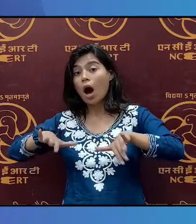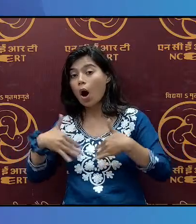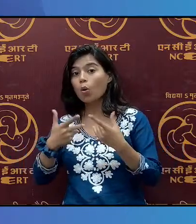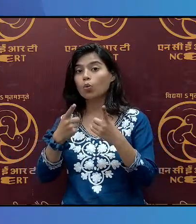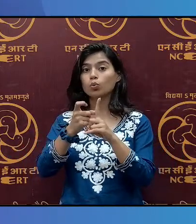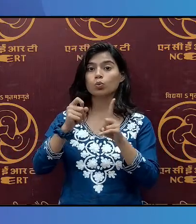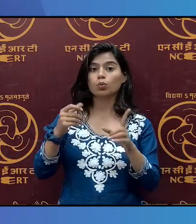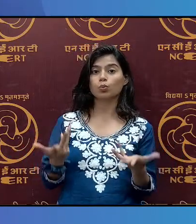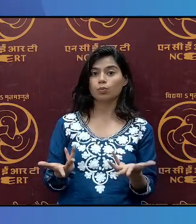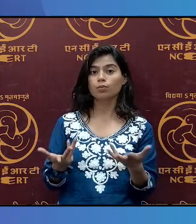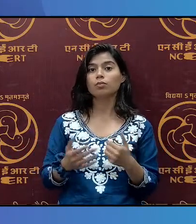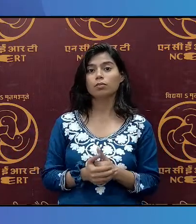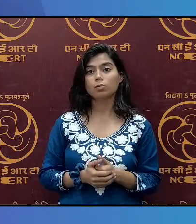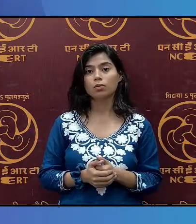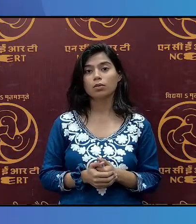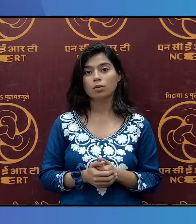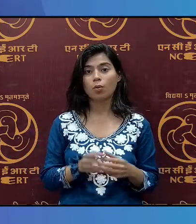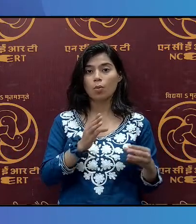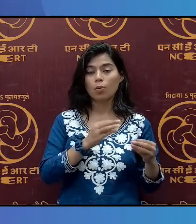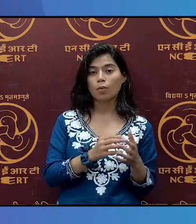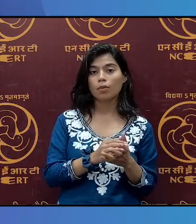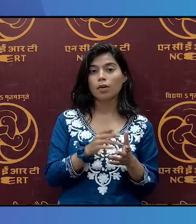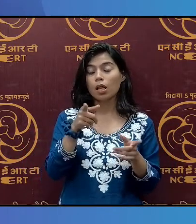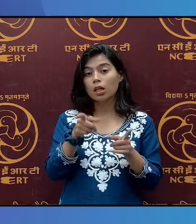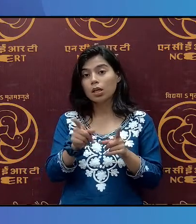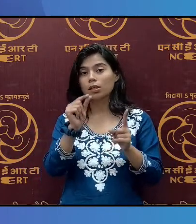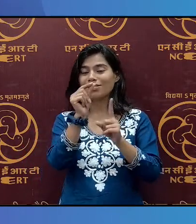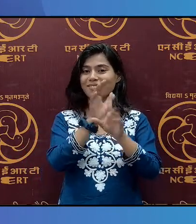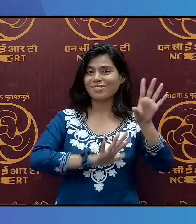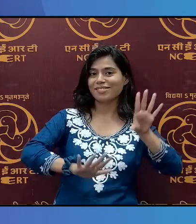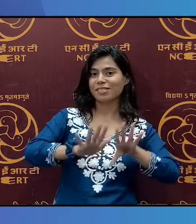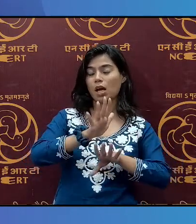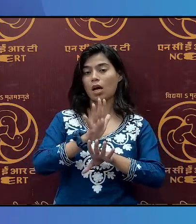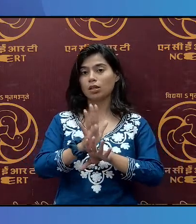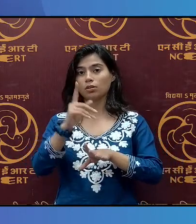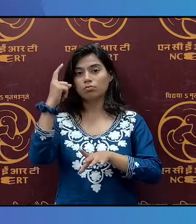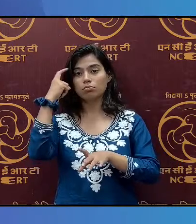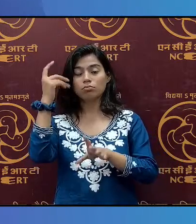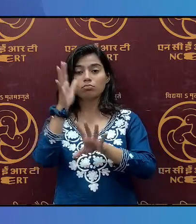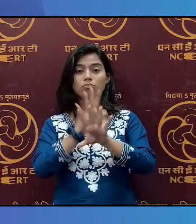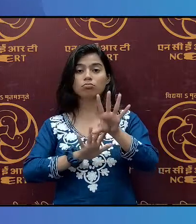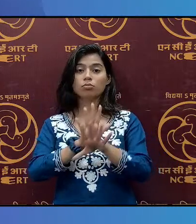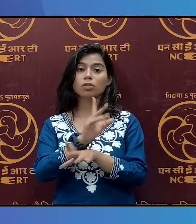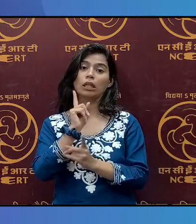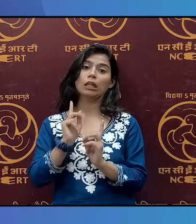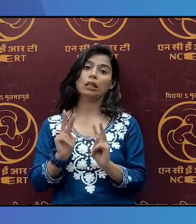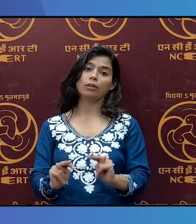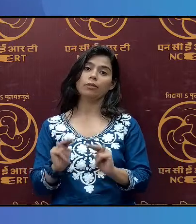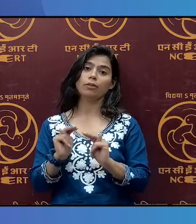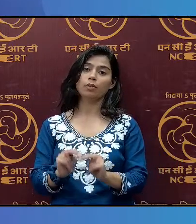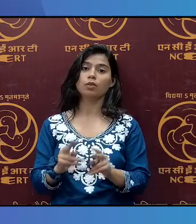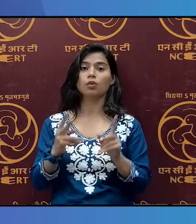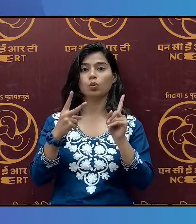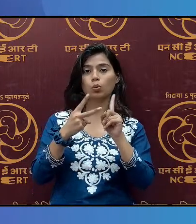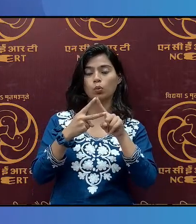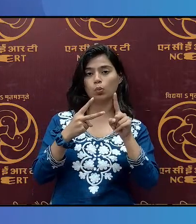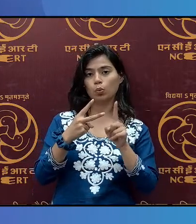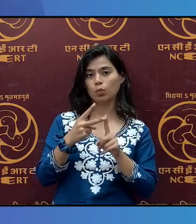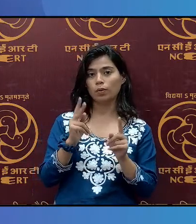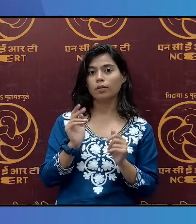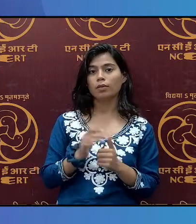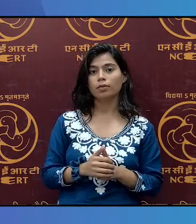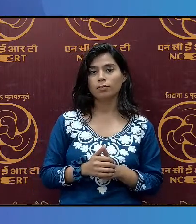your development and adjust strategies as needed. And the next one is it